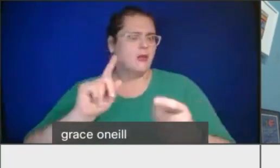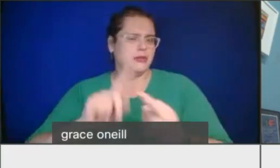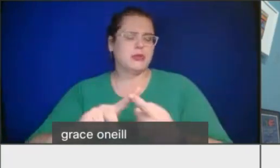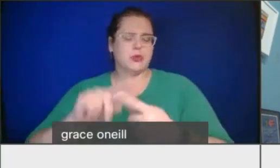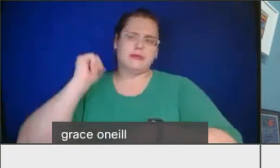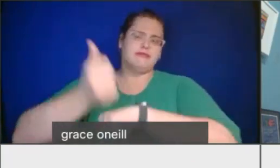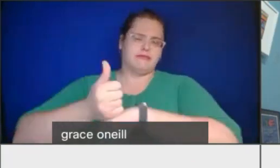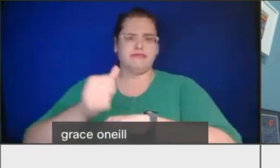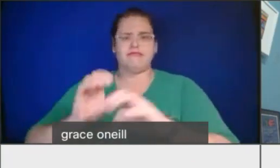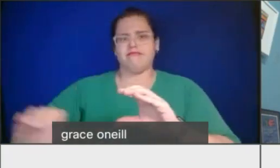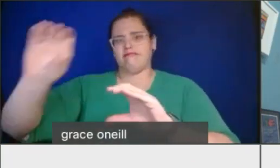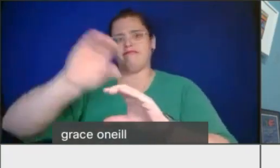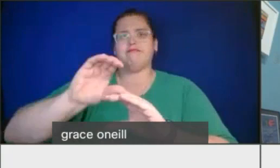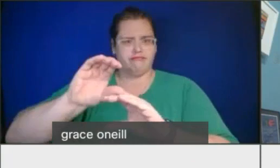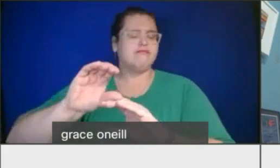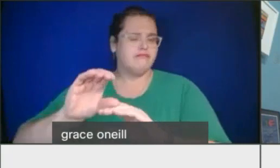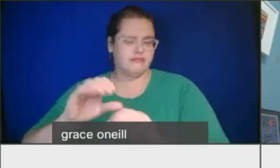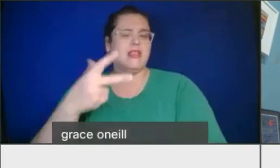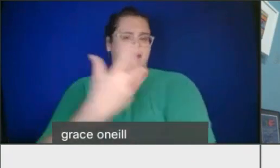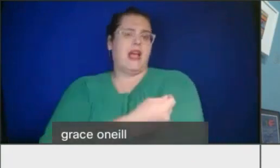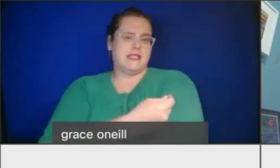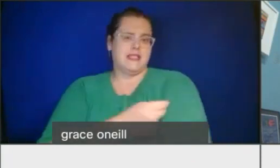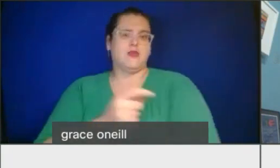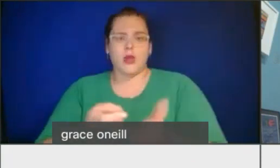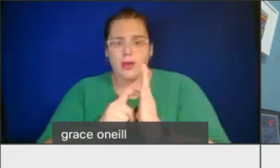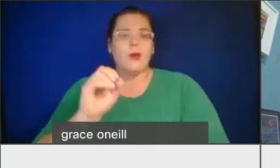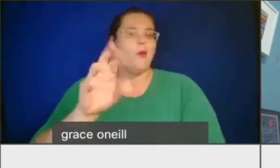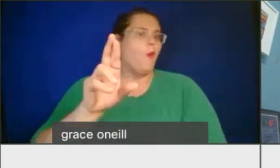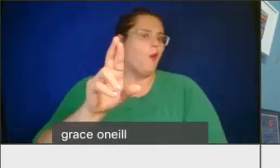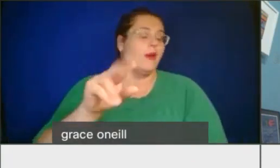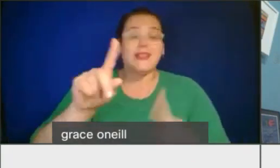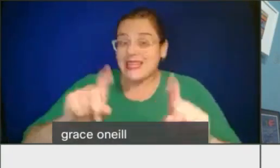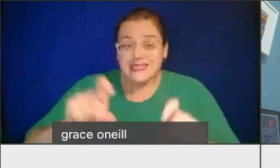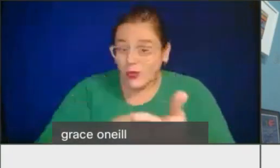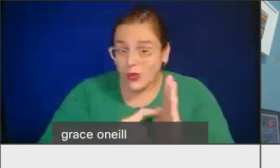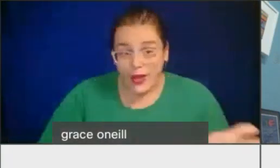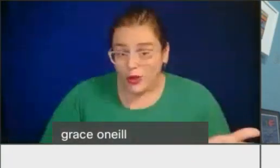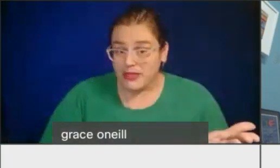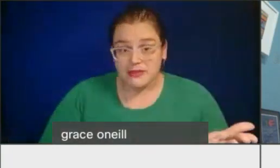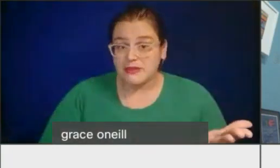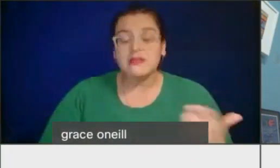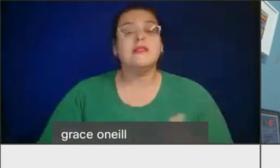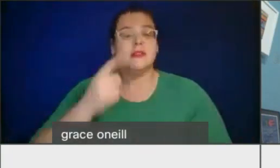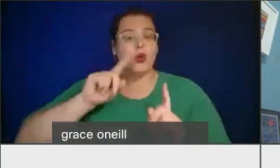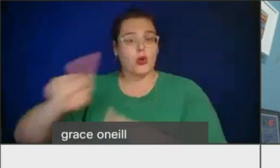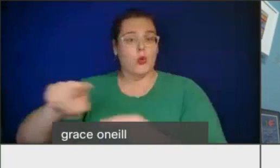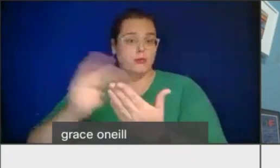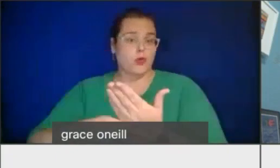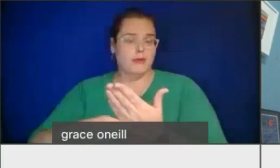implement a vaccine requirement or a testing requirement to attend their program.